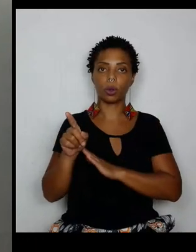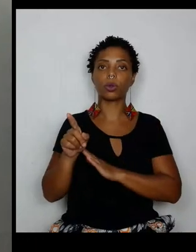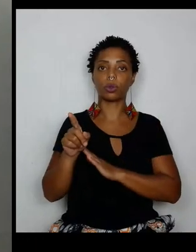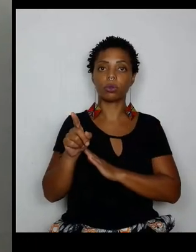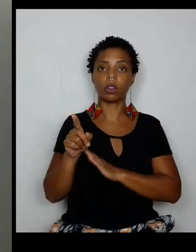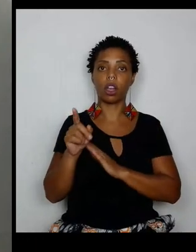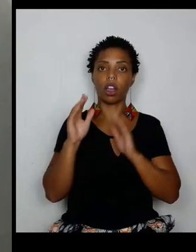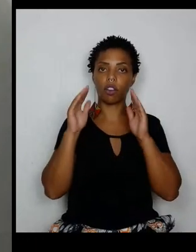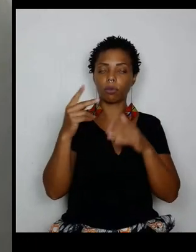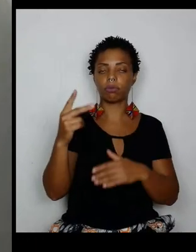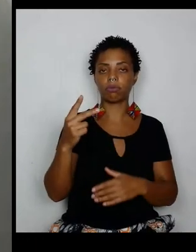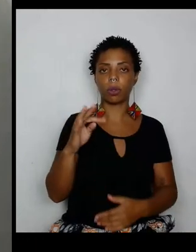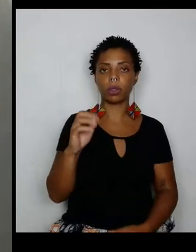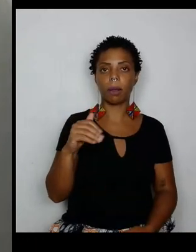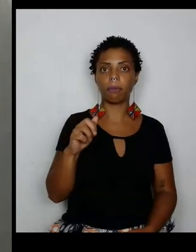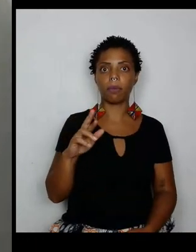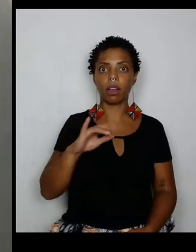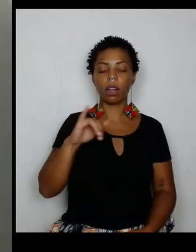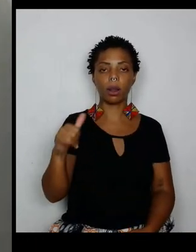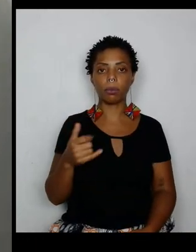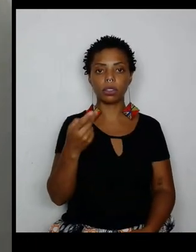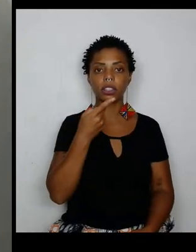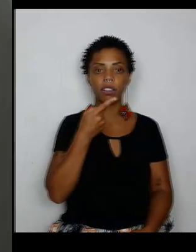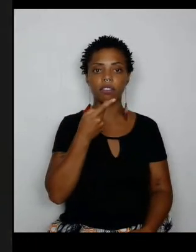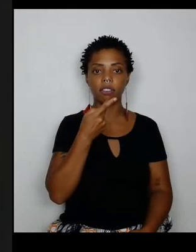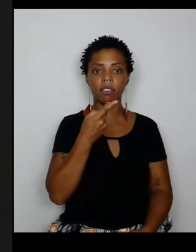we've got a question from our audience